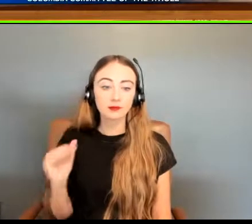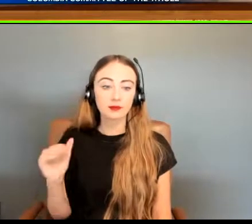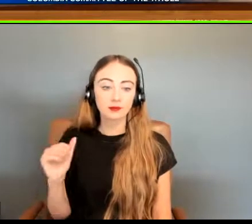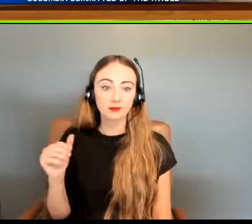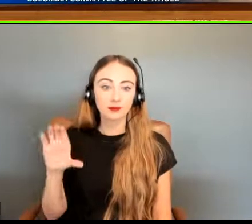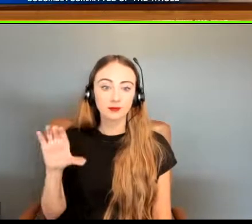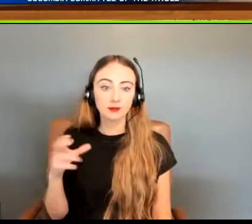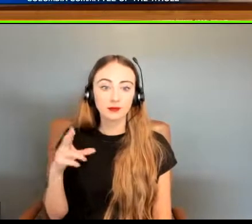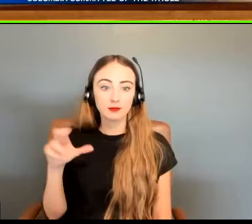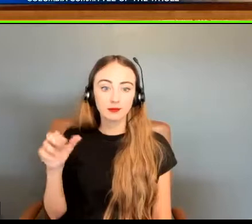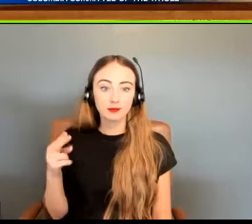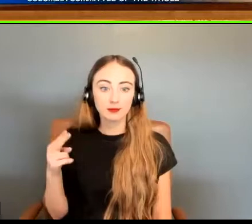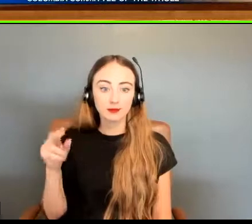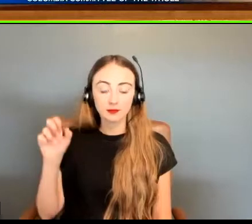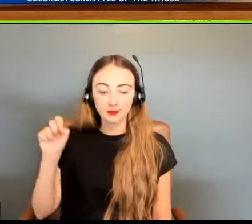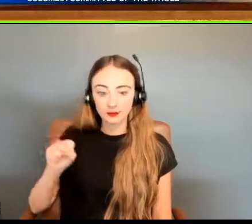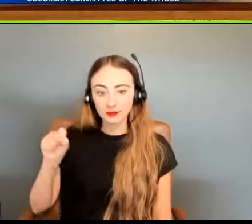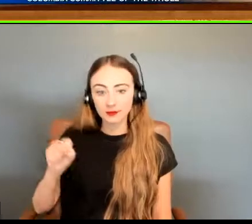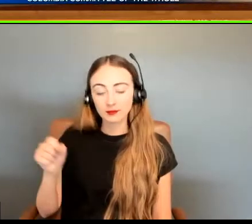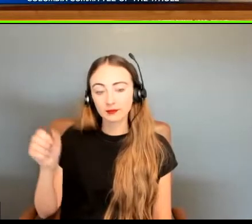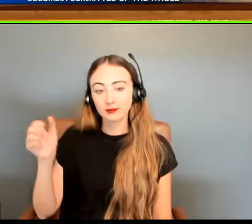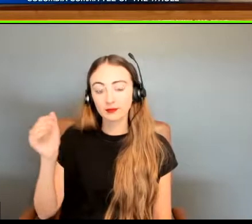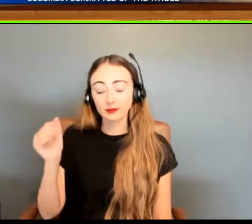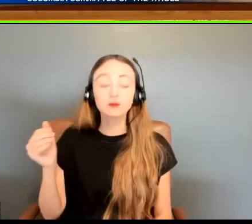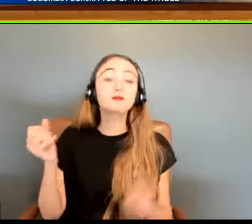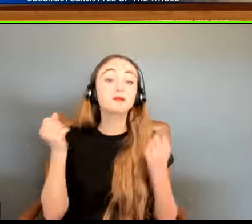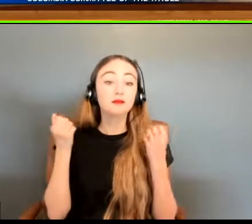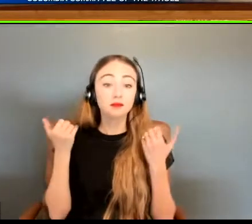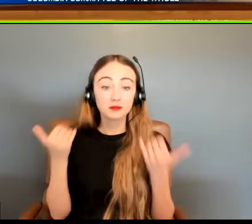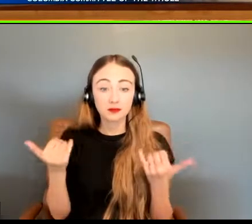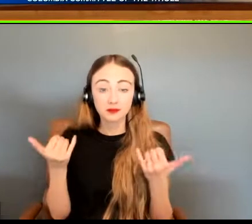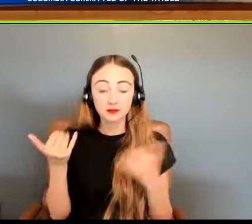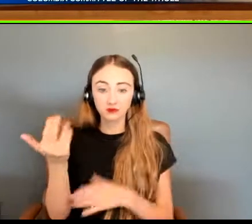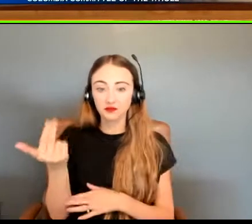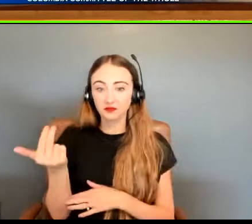Che. Yes. Councilmember Che votes yes. Mr. Chairman, there are 13 yeses.